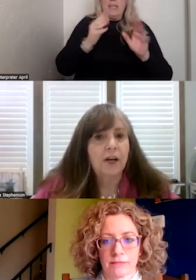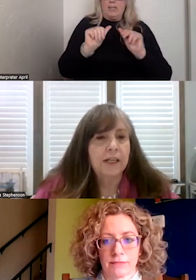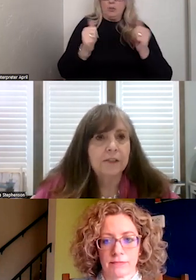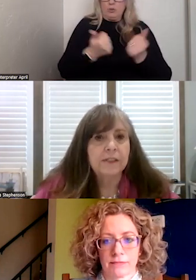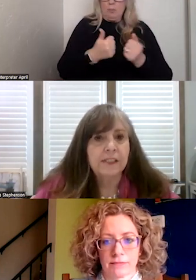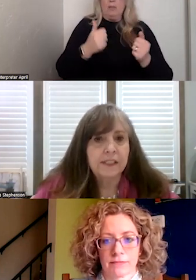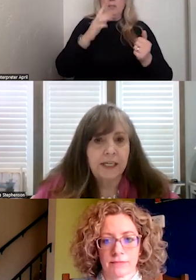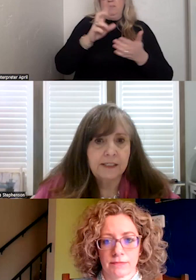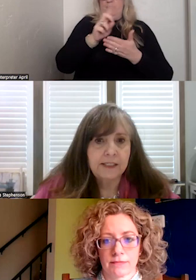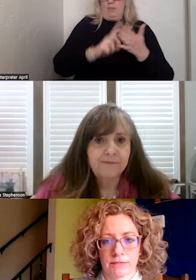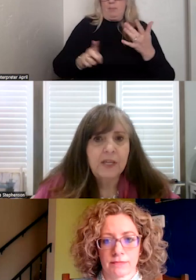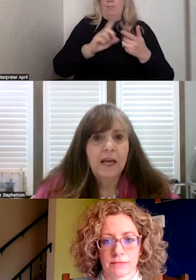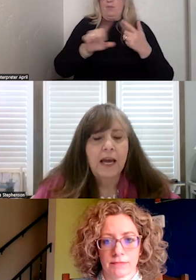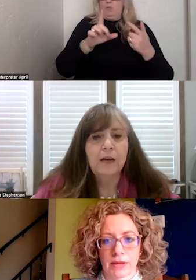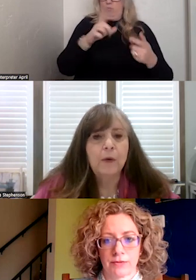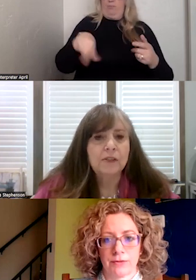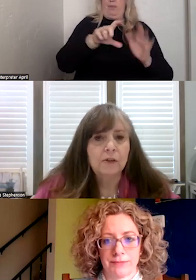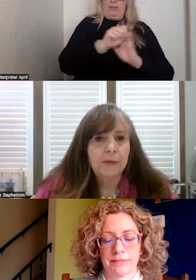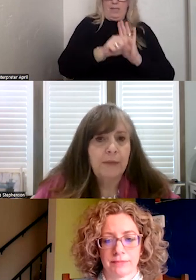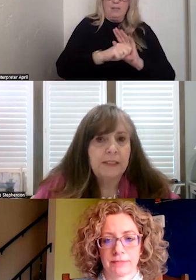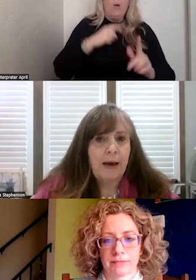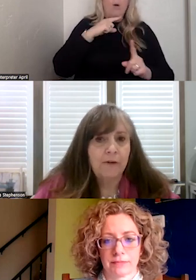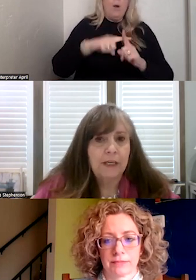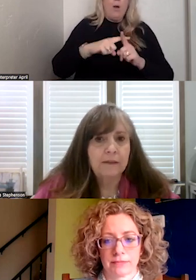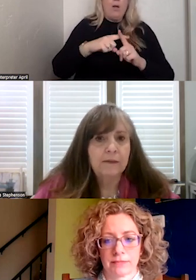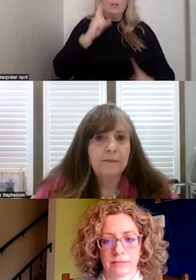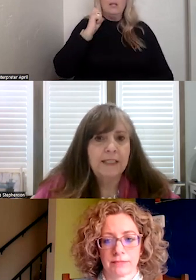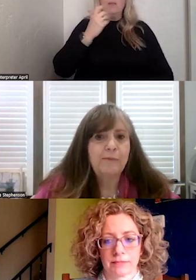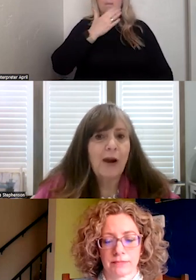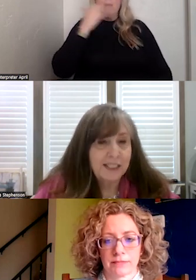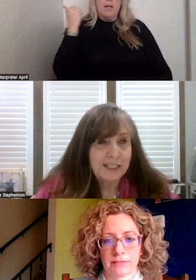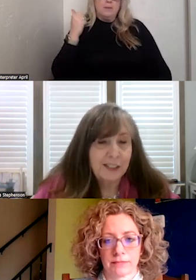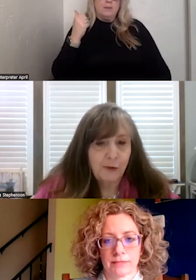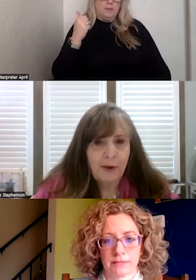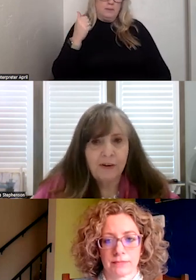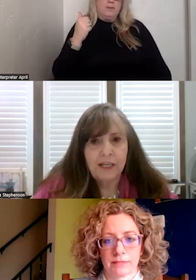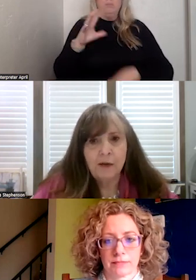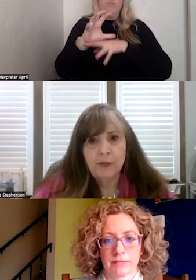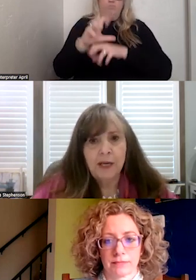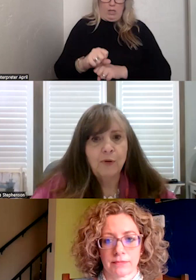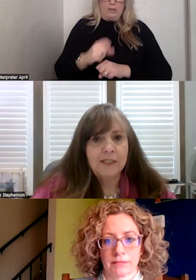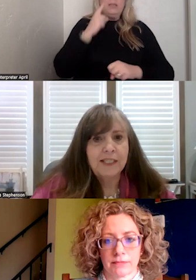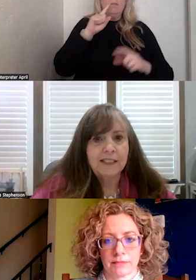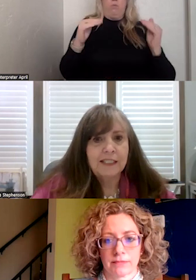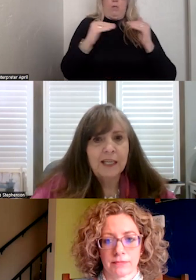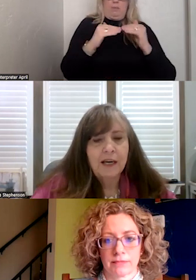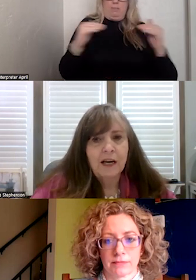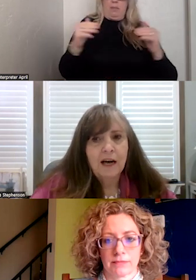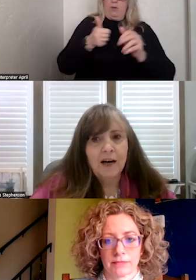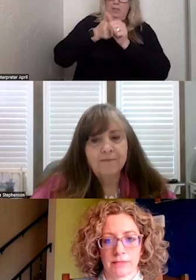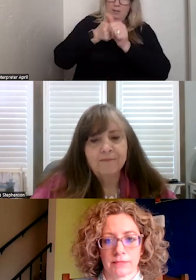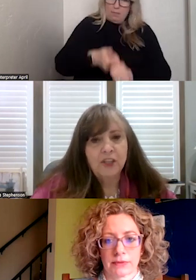have designed to assist states. And we also look at best practices for parity compliant